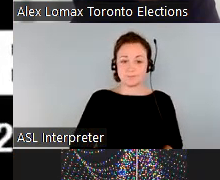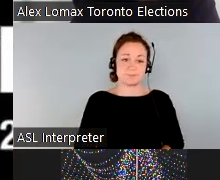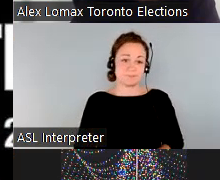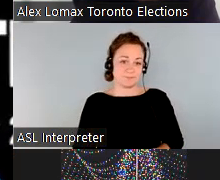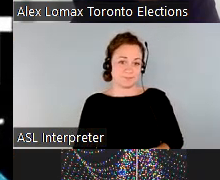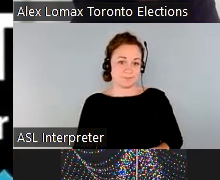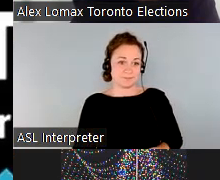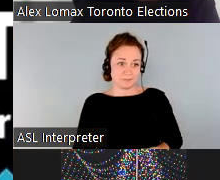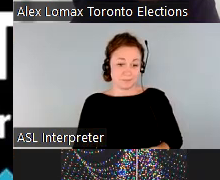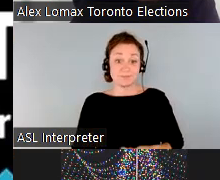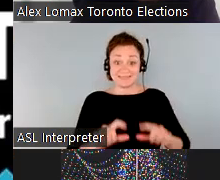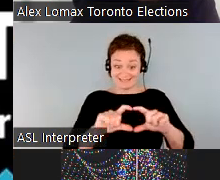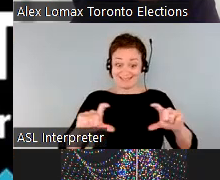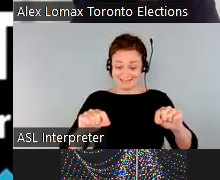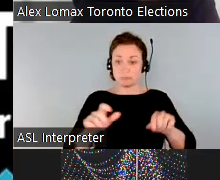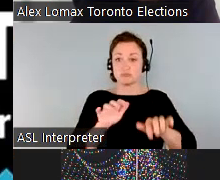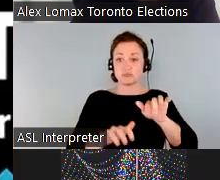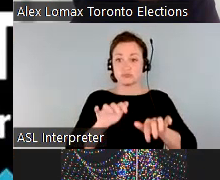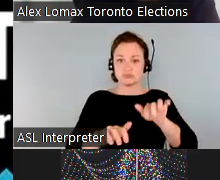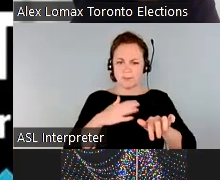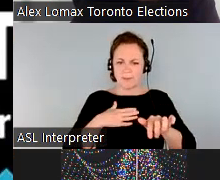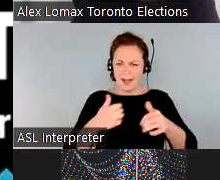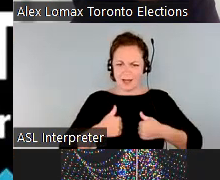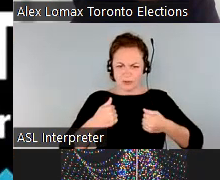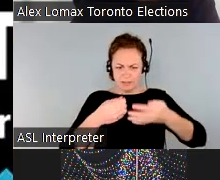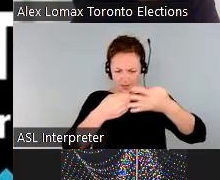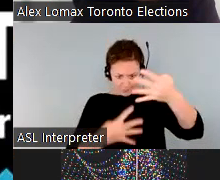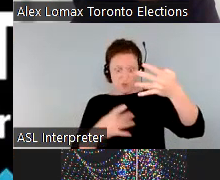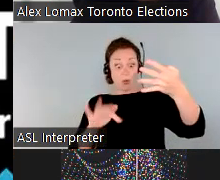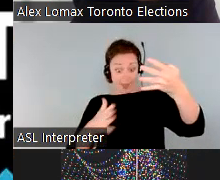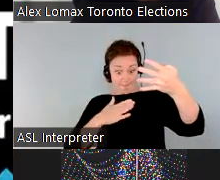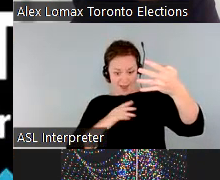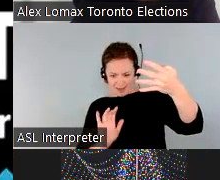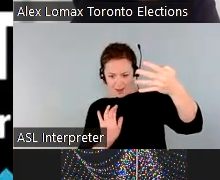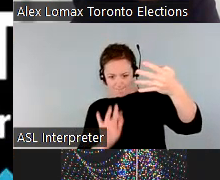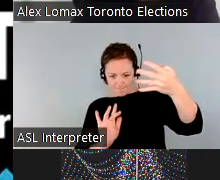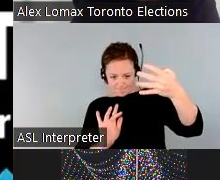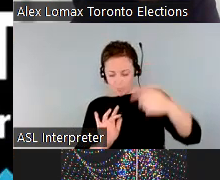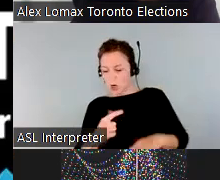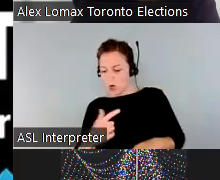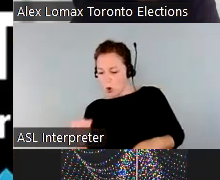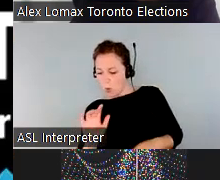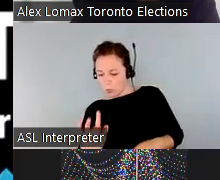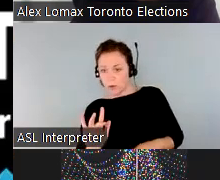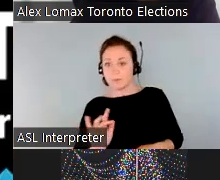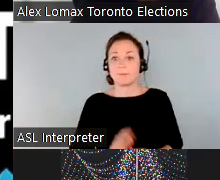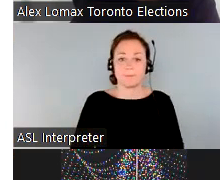Then type your address until the drop-down menu appears. Select your address from that list and press Go.